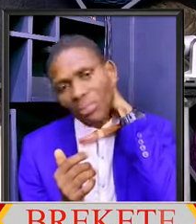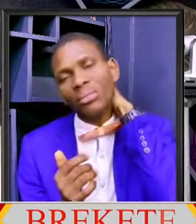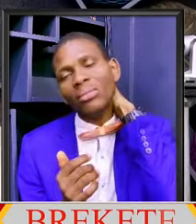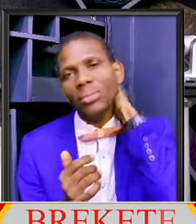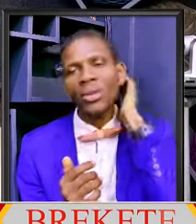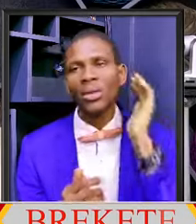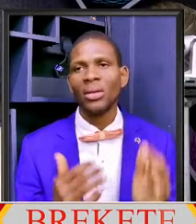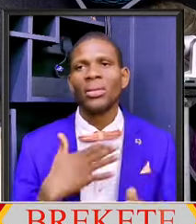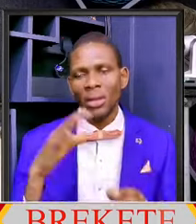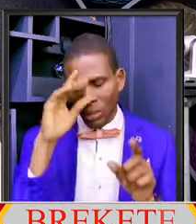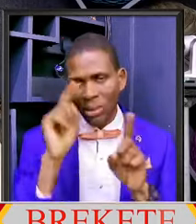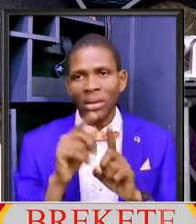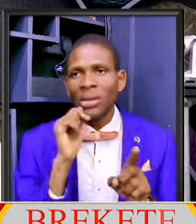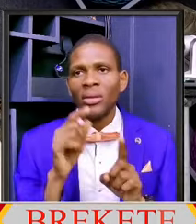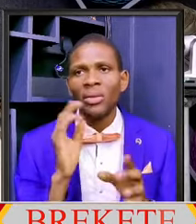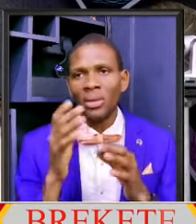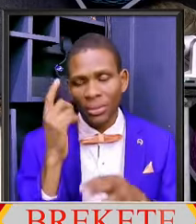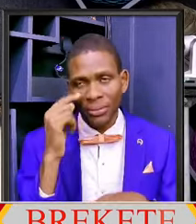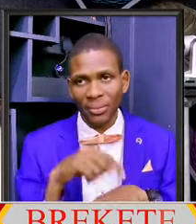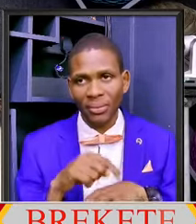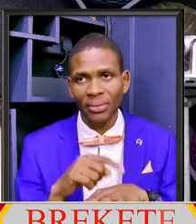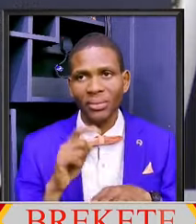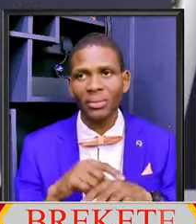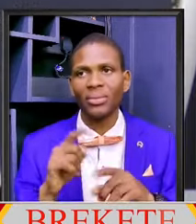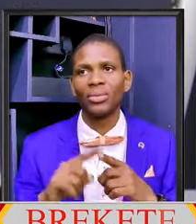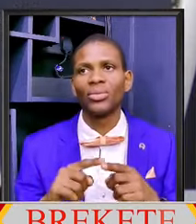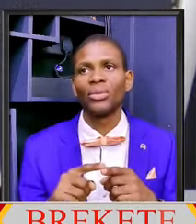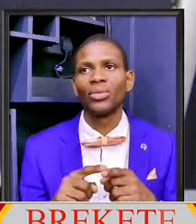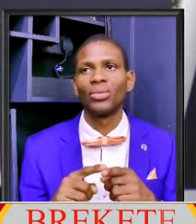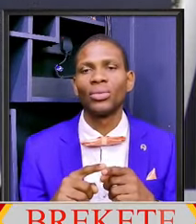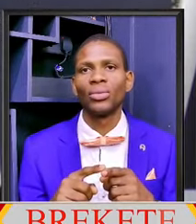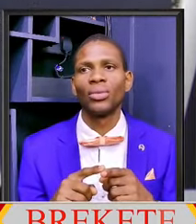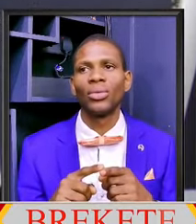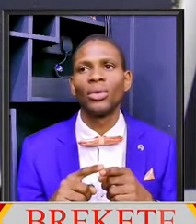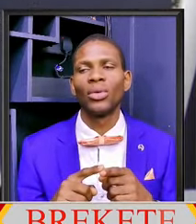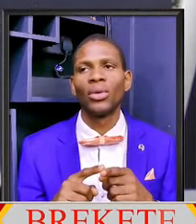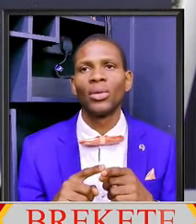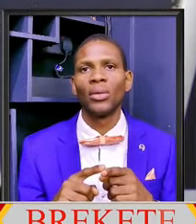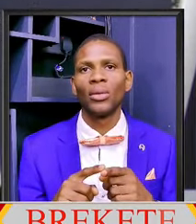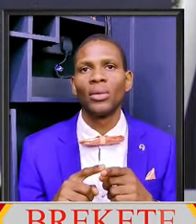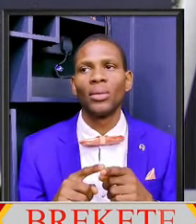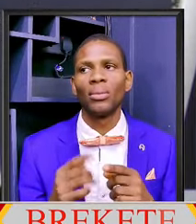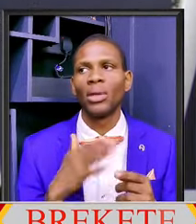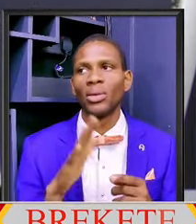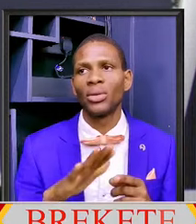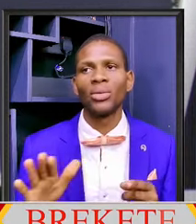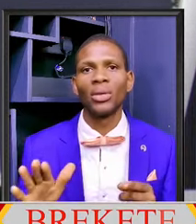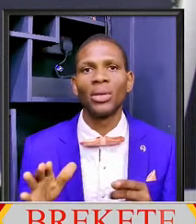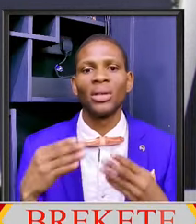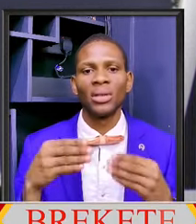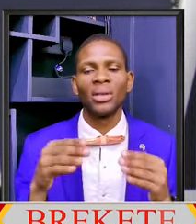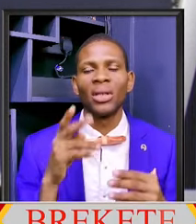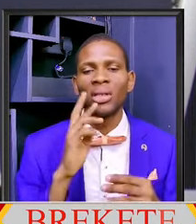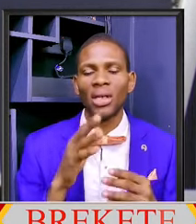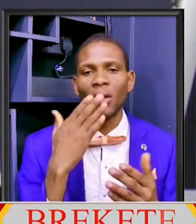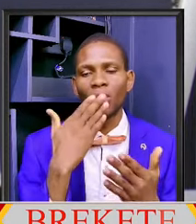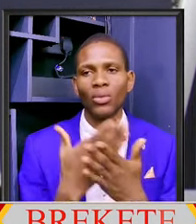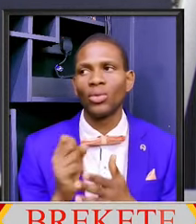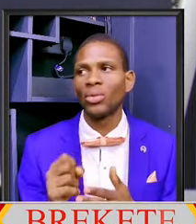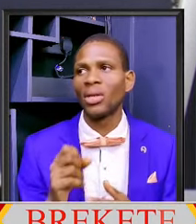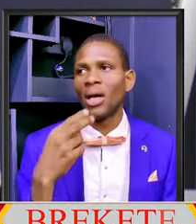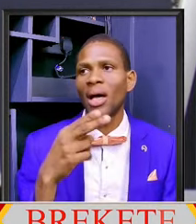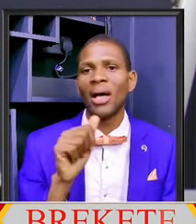My brothers, my sisters, if you look down on a CC time, don't they give us signal to do it in signal. Make my children sell their goods.